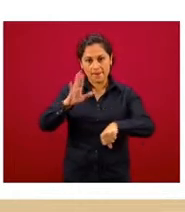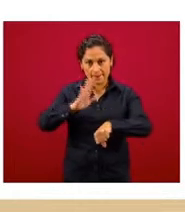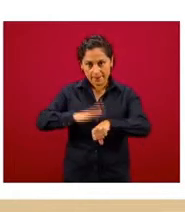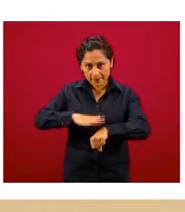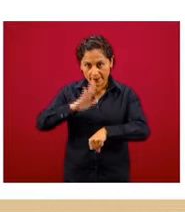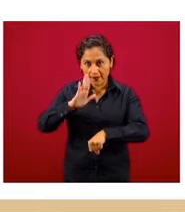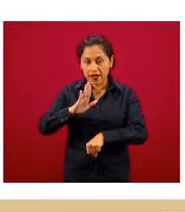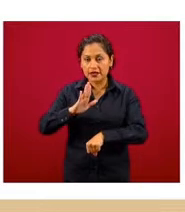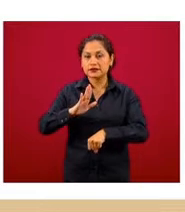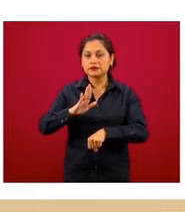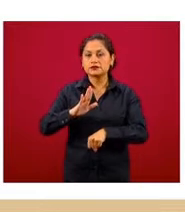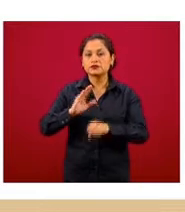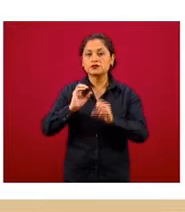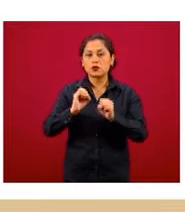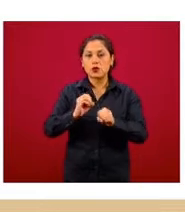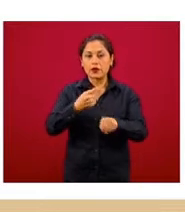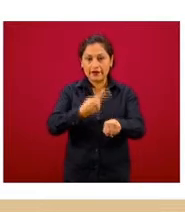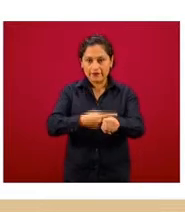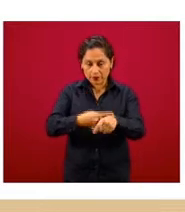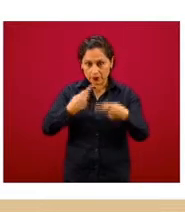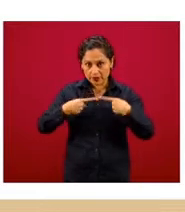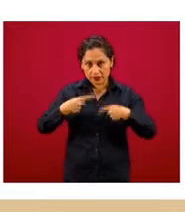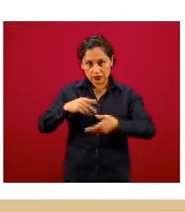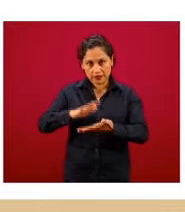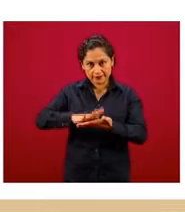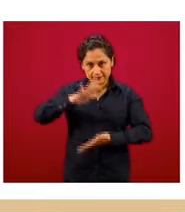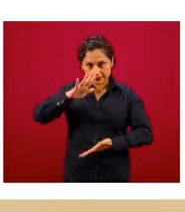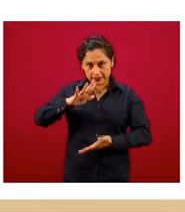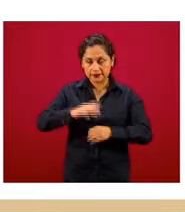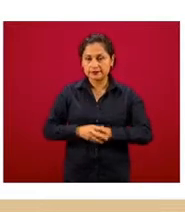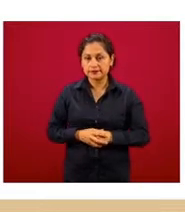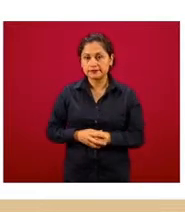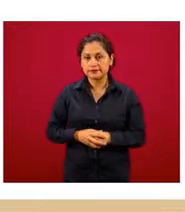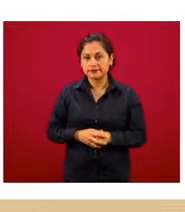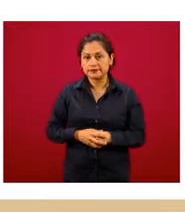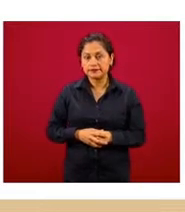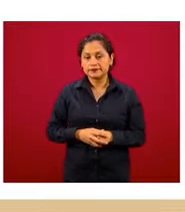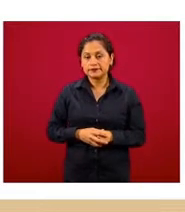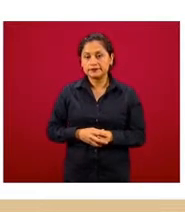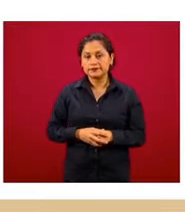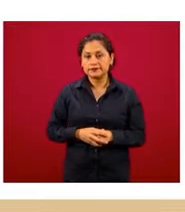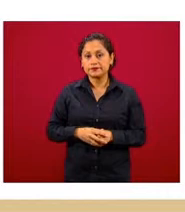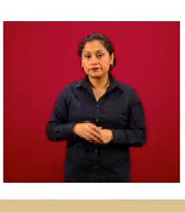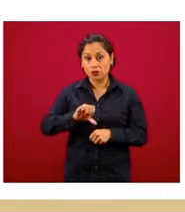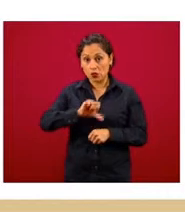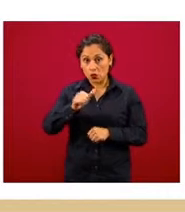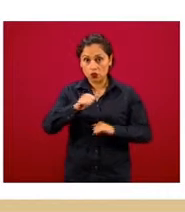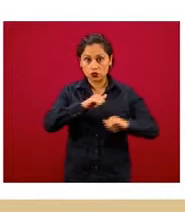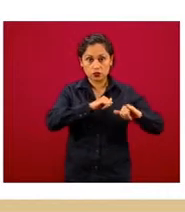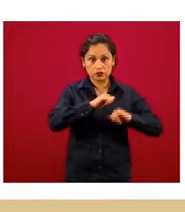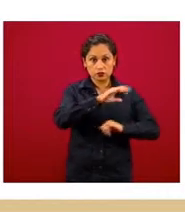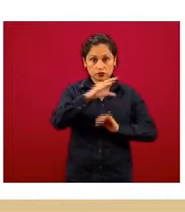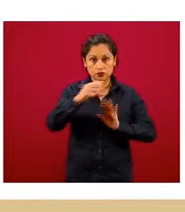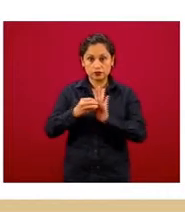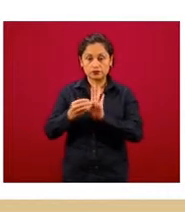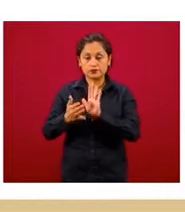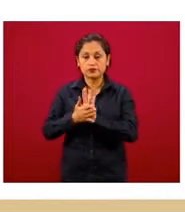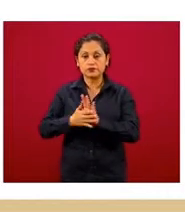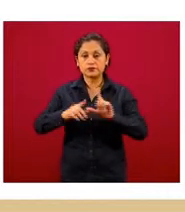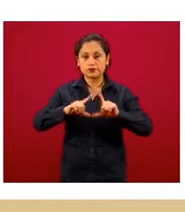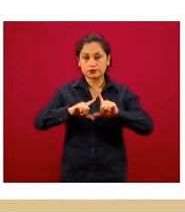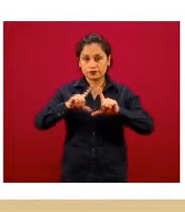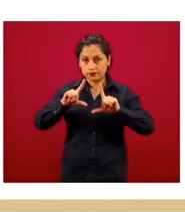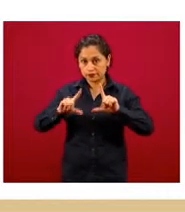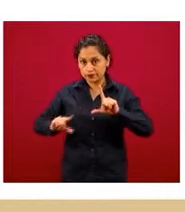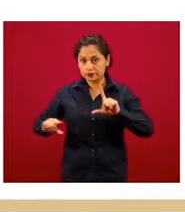have a higher number of cases per 100,000 inhabitants. Here you can see that same information,